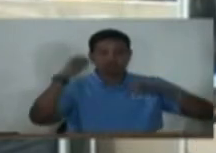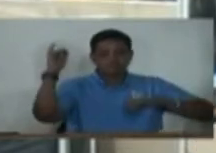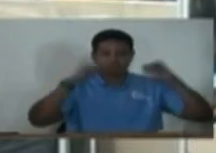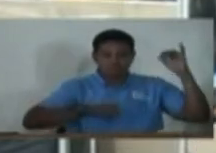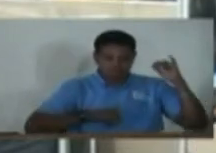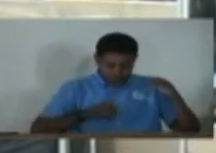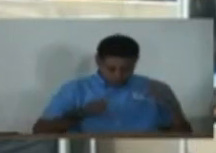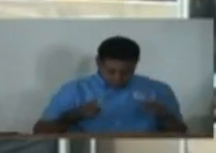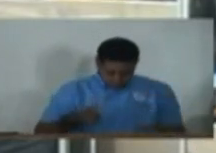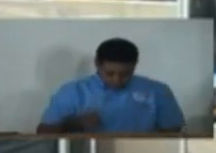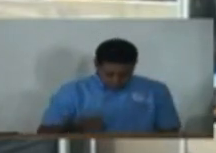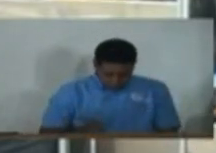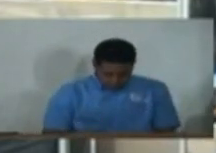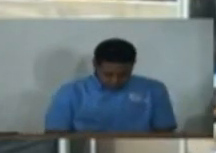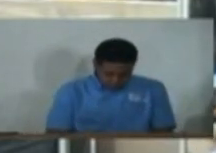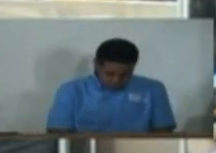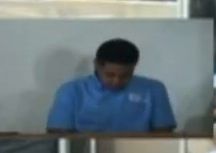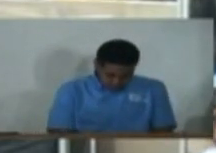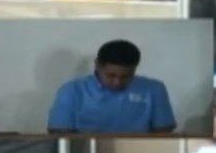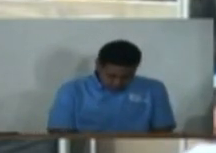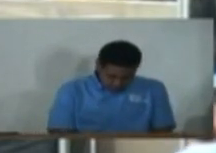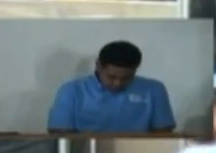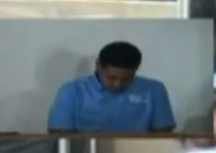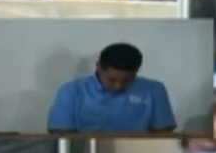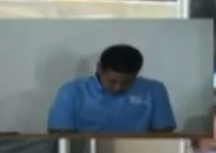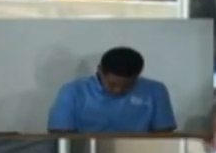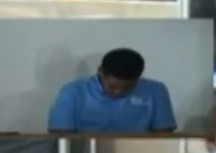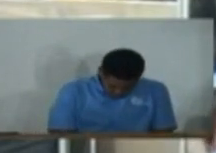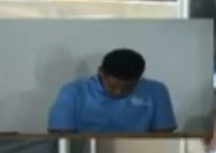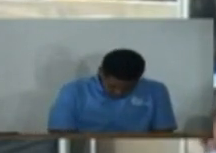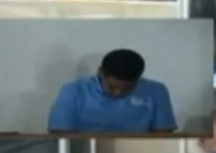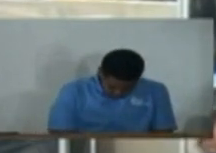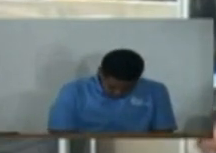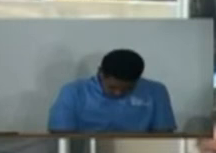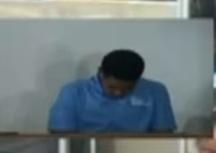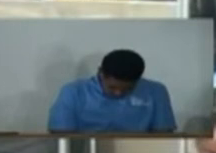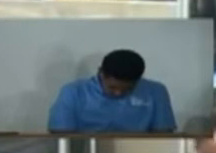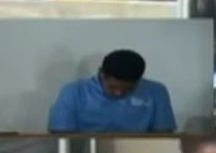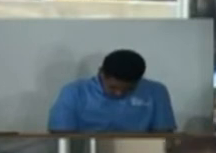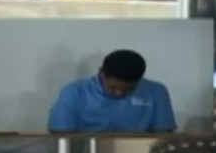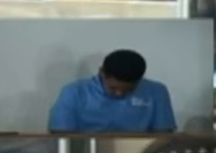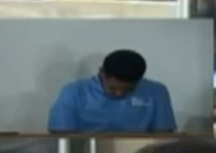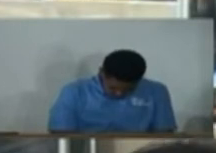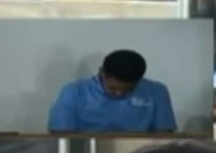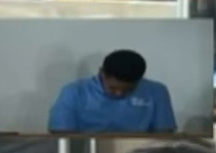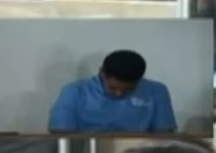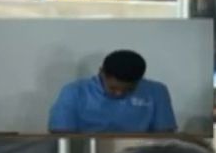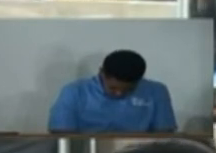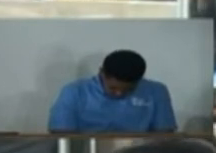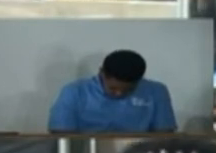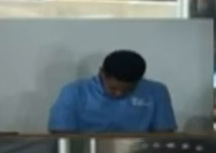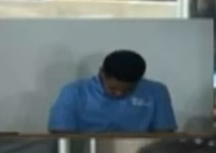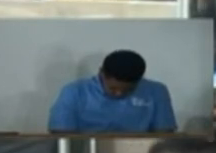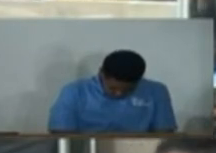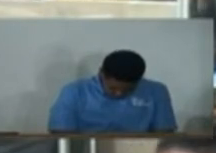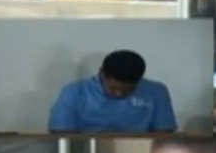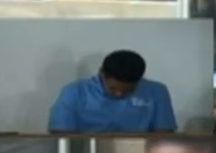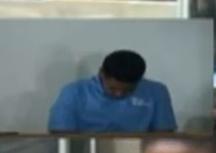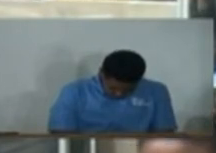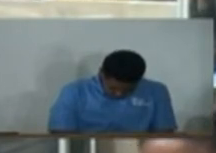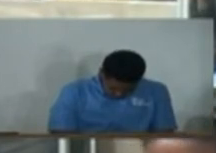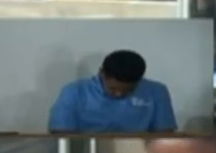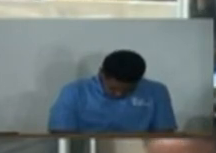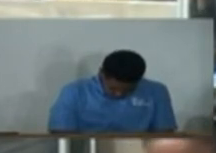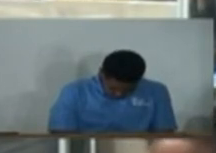travel has been increasing with vaccination levels. During the past week, the United